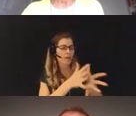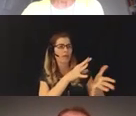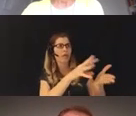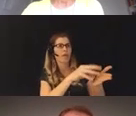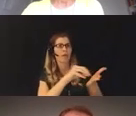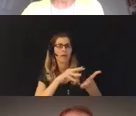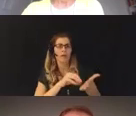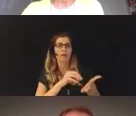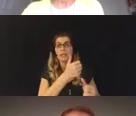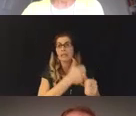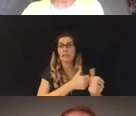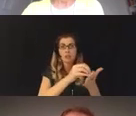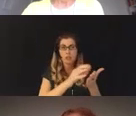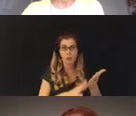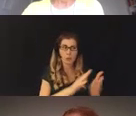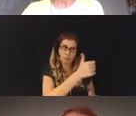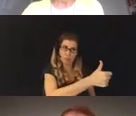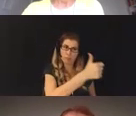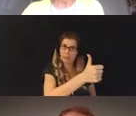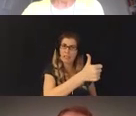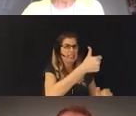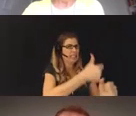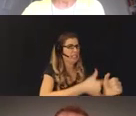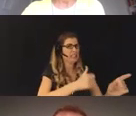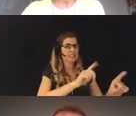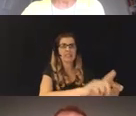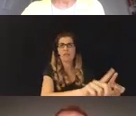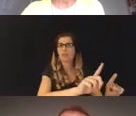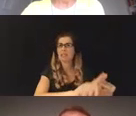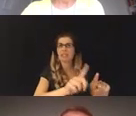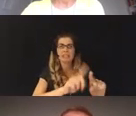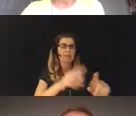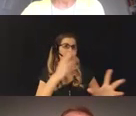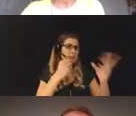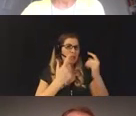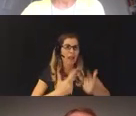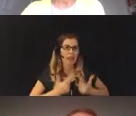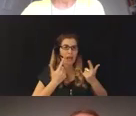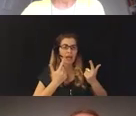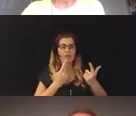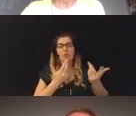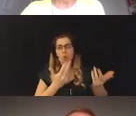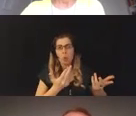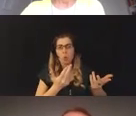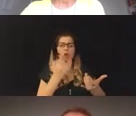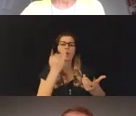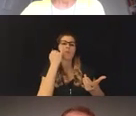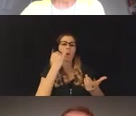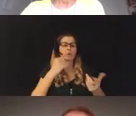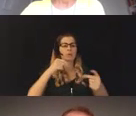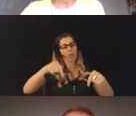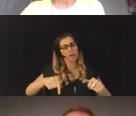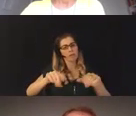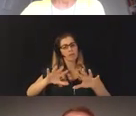with different experiences, and these differences create questions and problems during dialogue, right? And if a nurturing and caring environment is